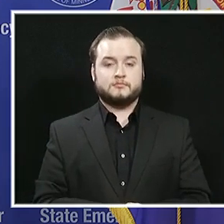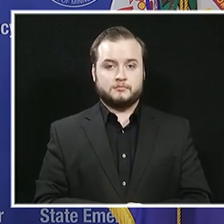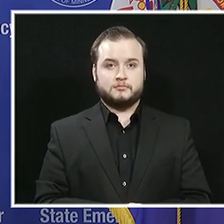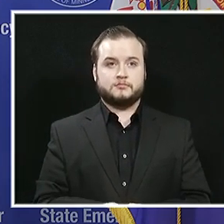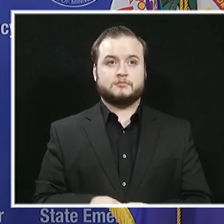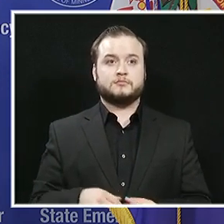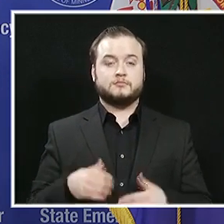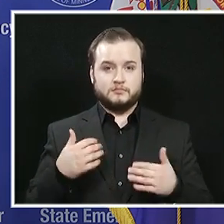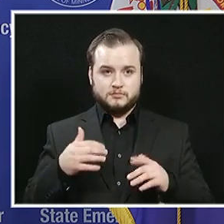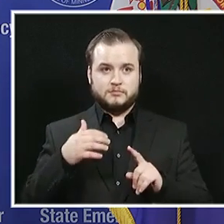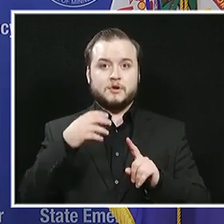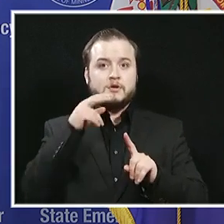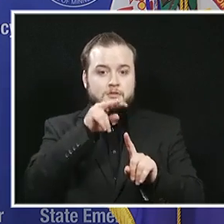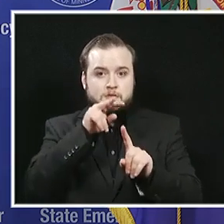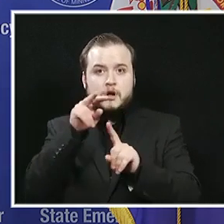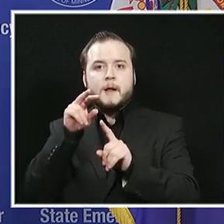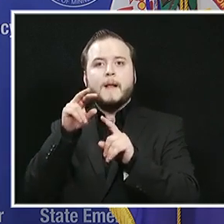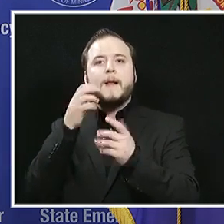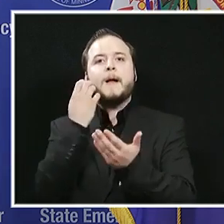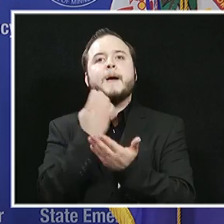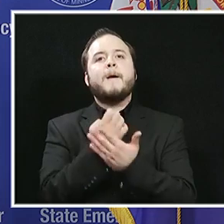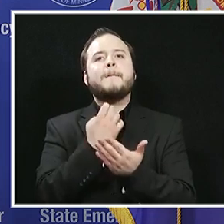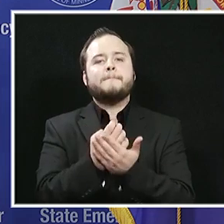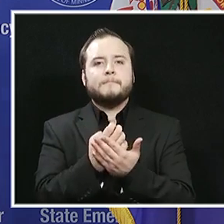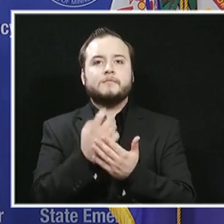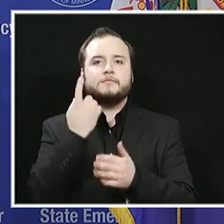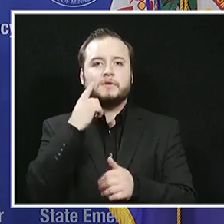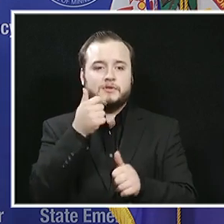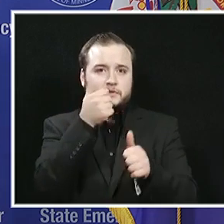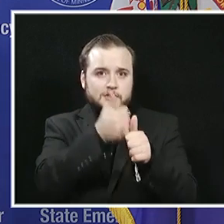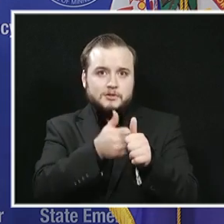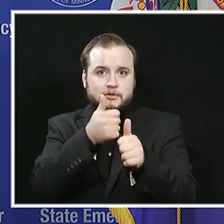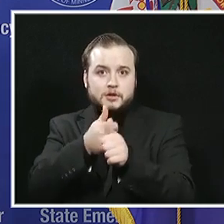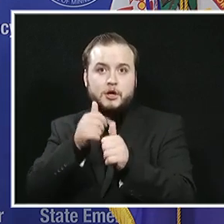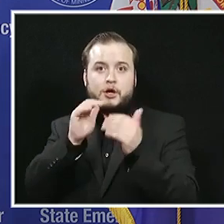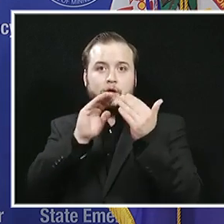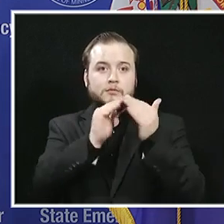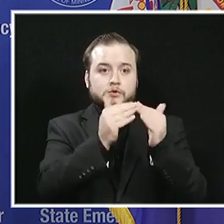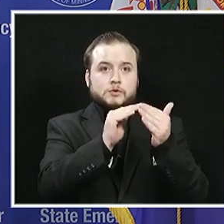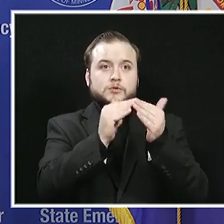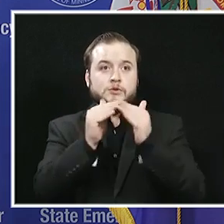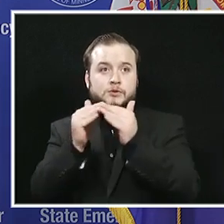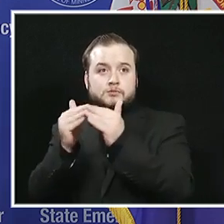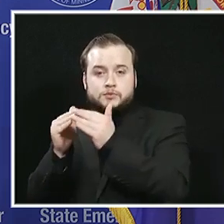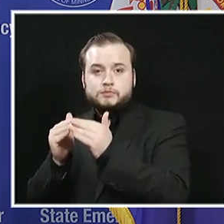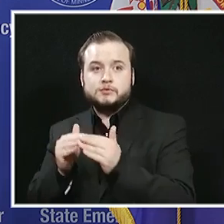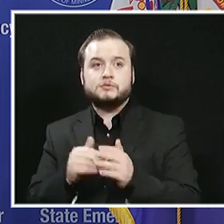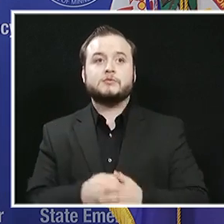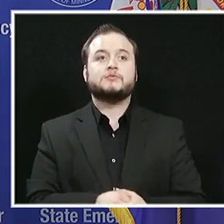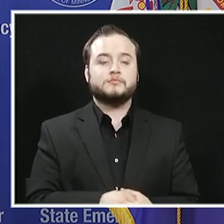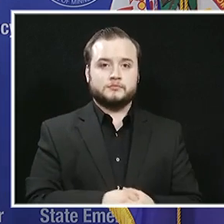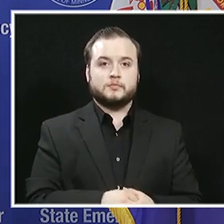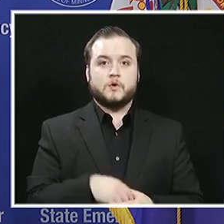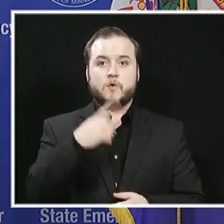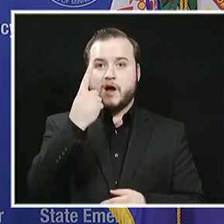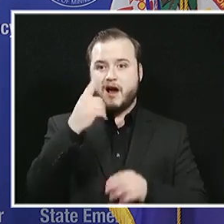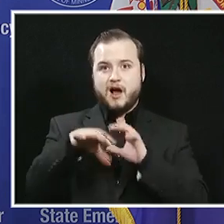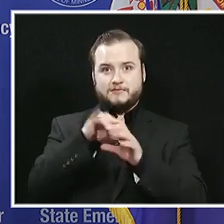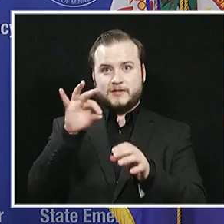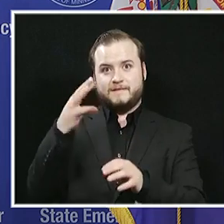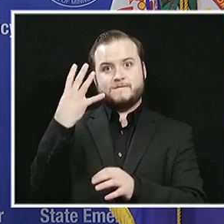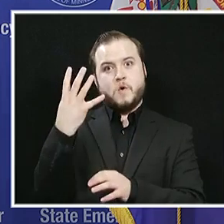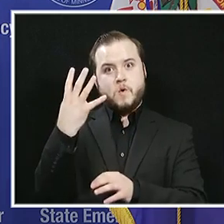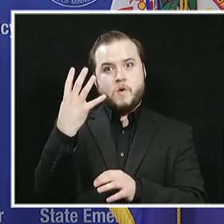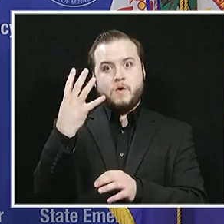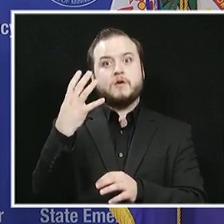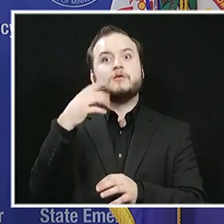time. Retail touches one in four jobs, believe it or not, and we're so proud of those retail workers today that are on the front line serving customers for the critical needs,